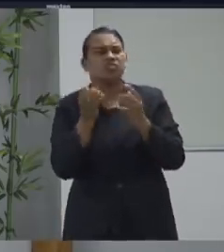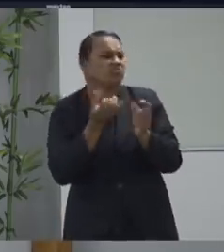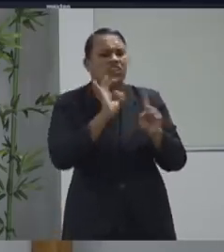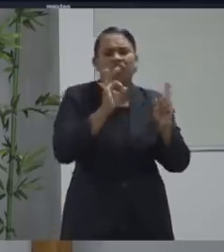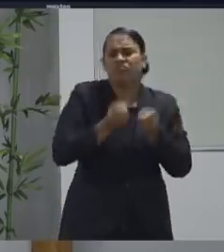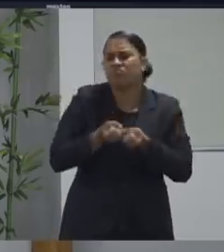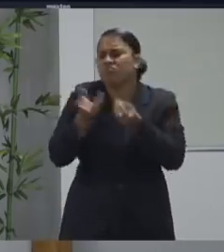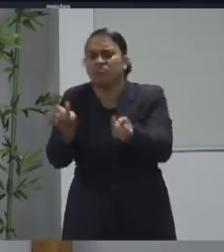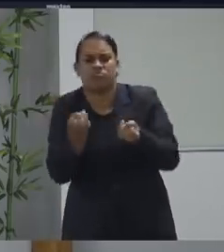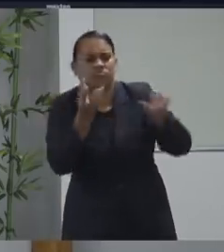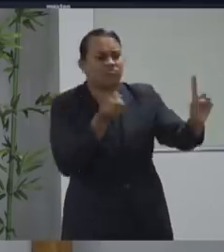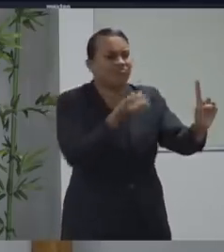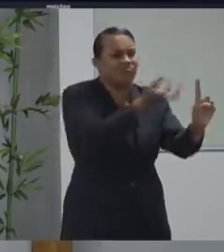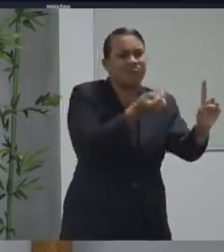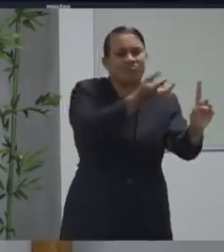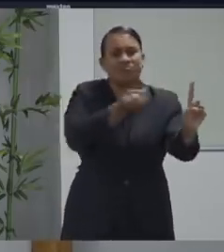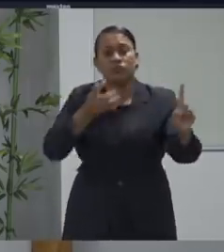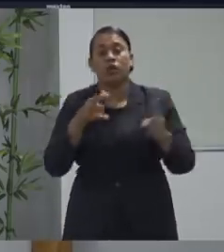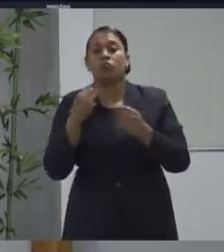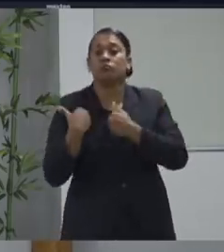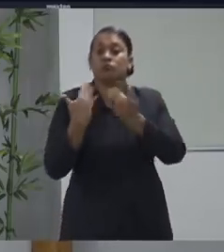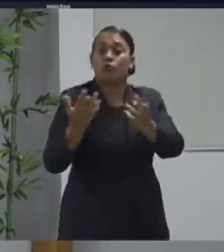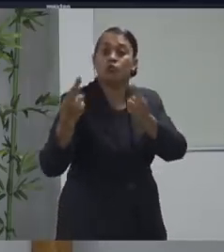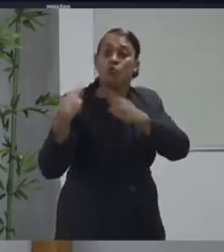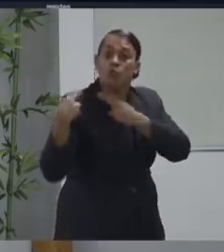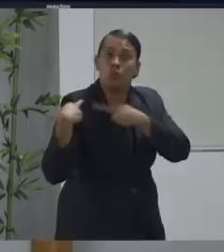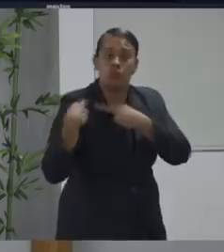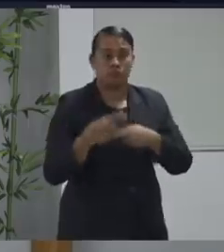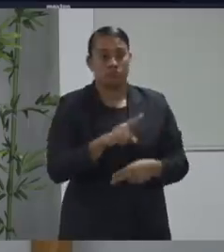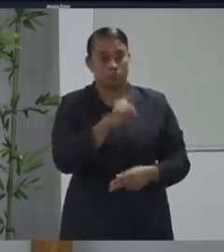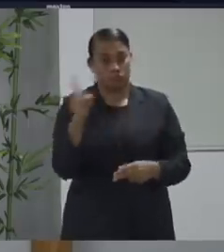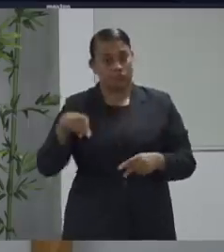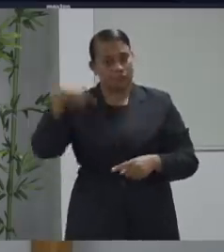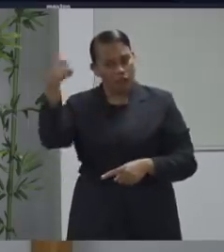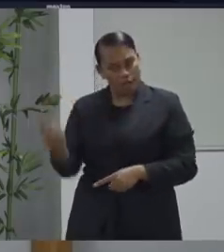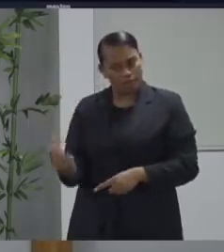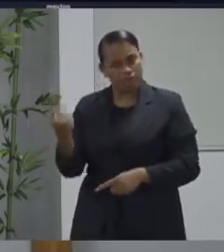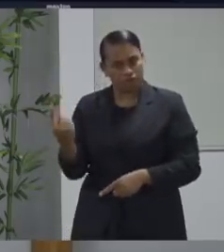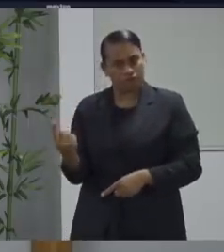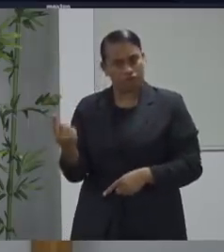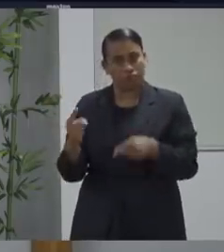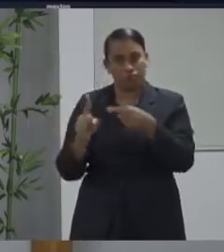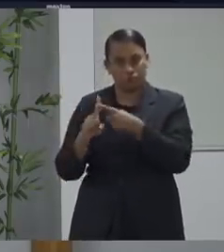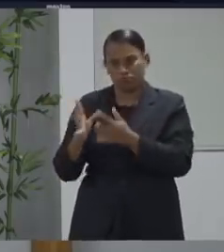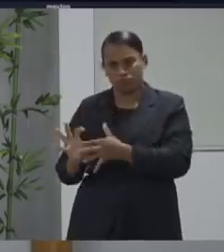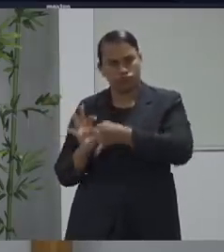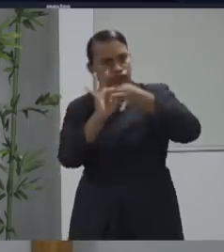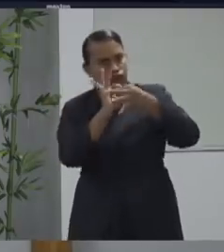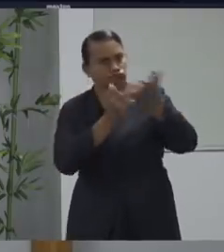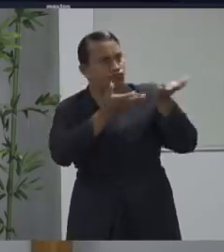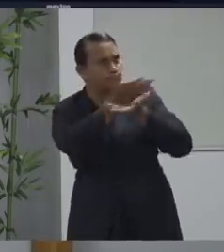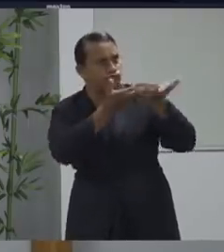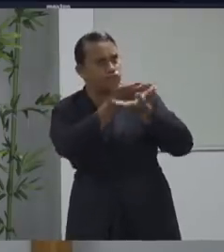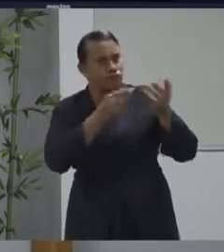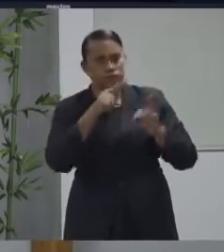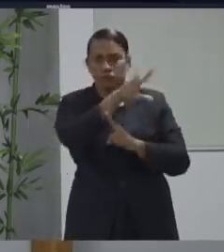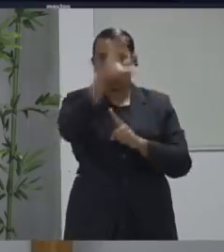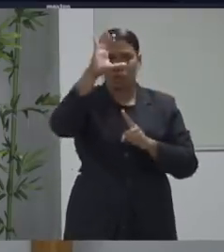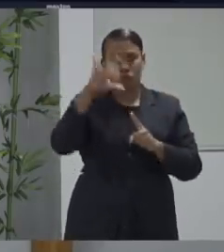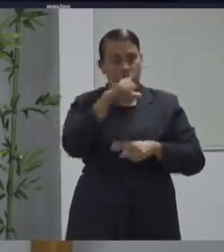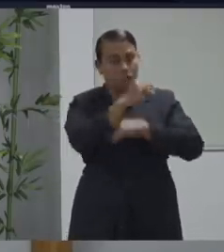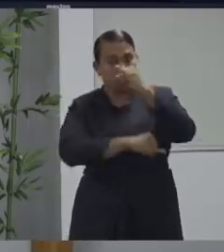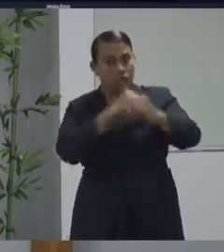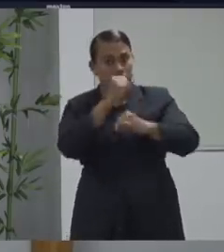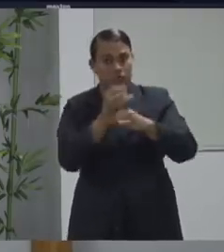He showed responsibility. He stood in solidarity with this nation. And of course, he won on